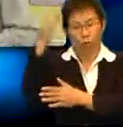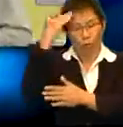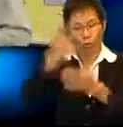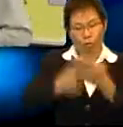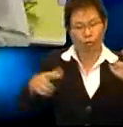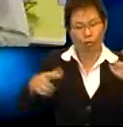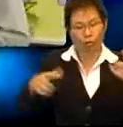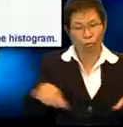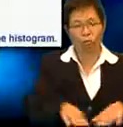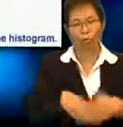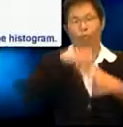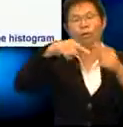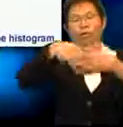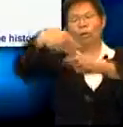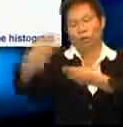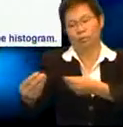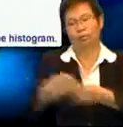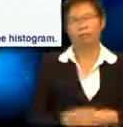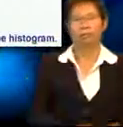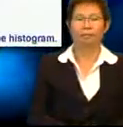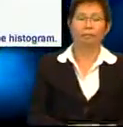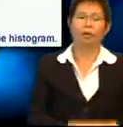what to do when you go out.